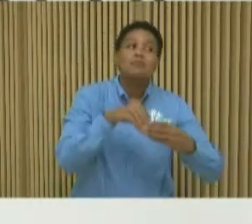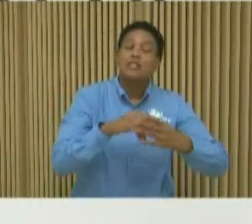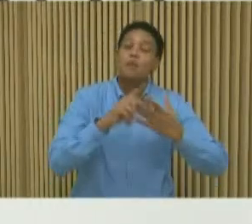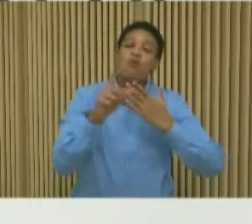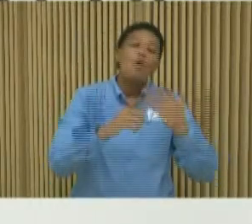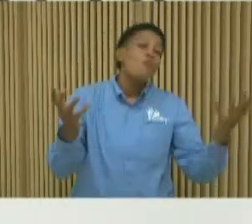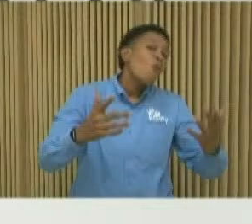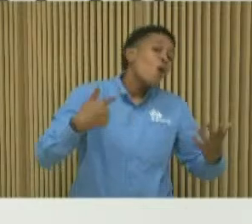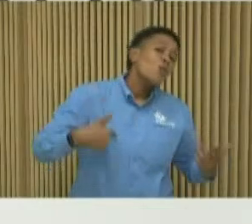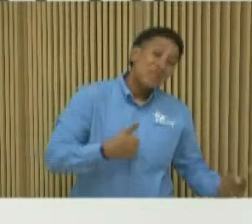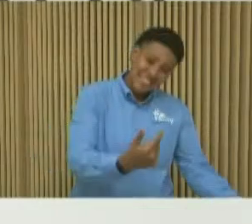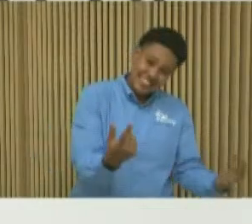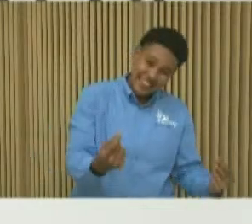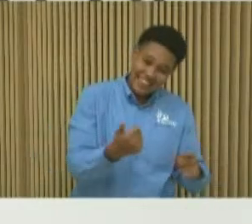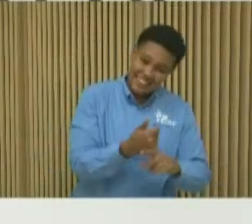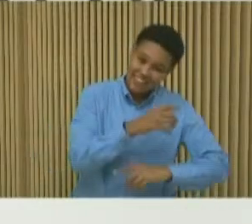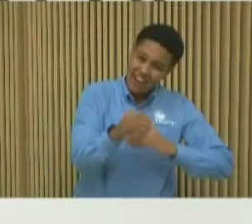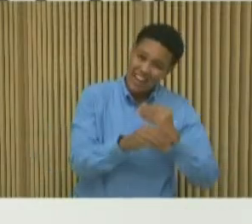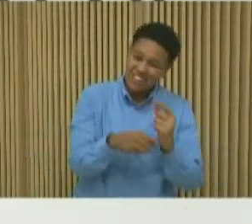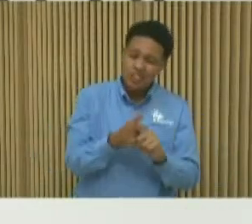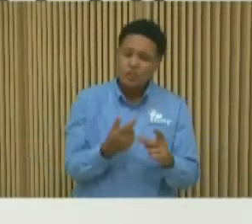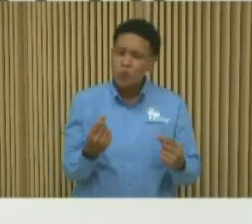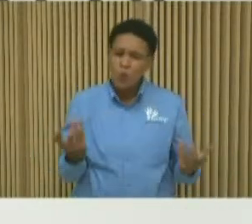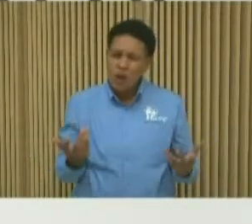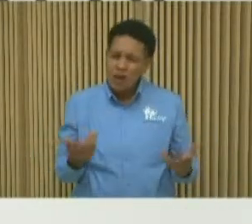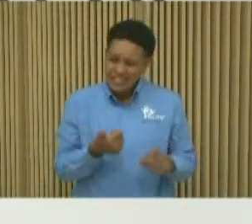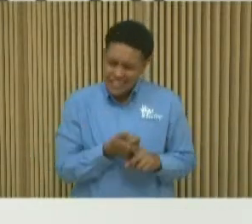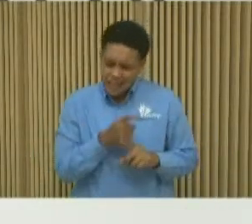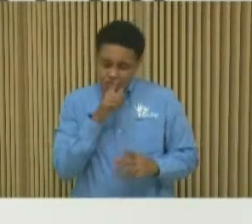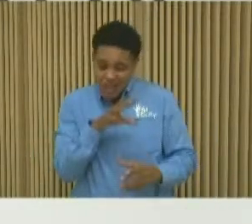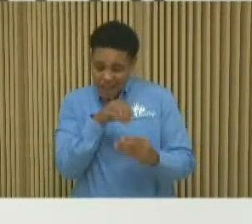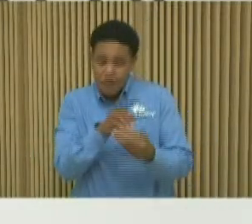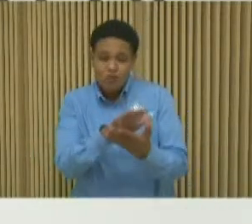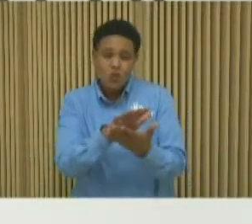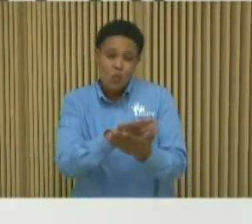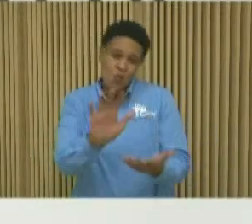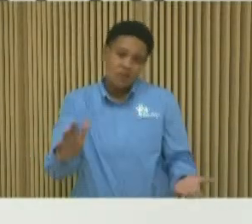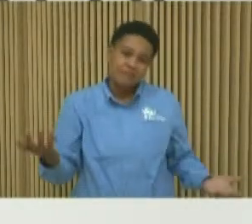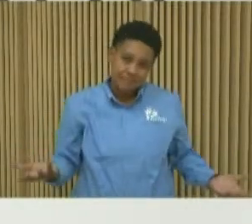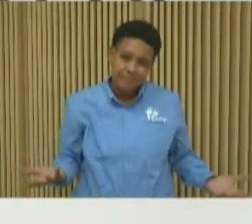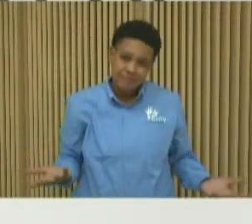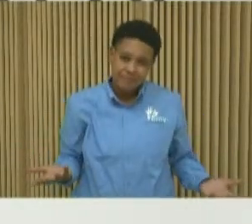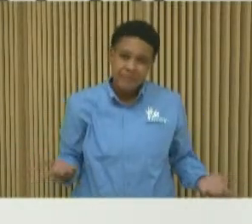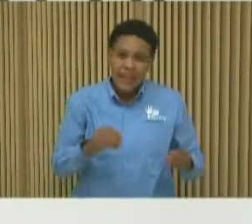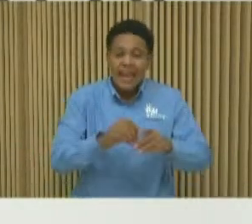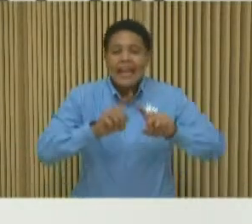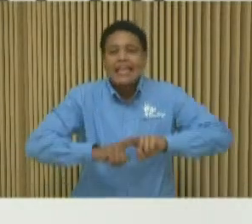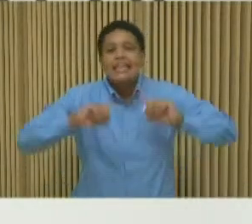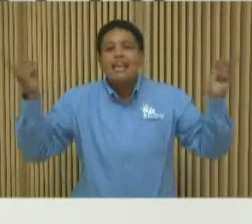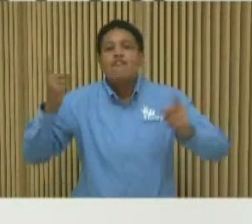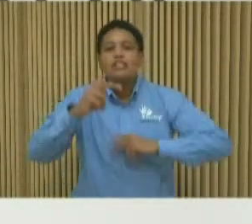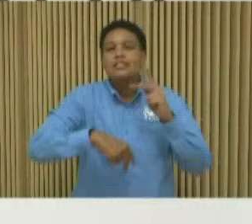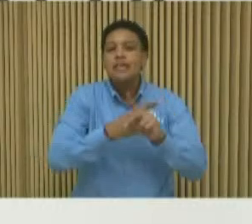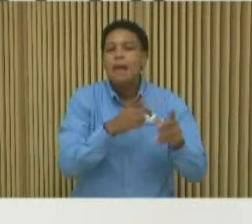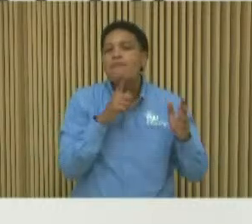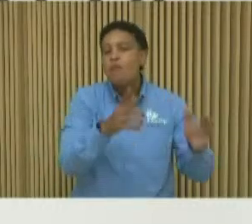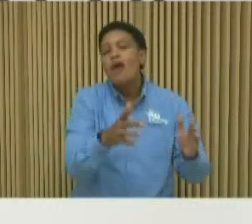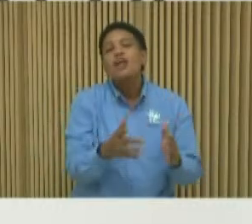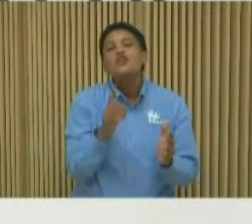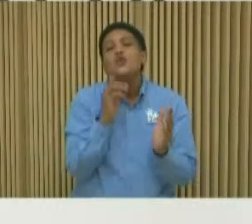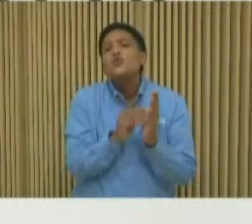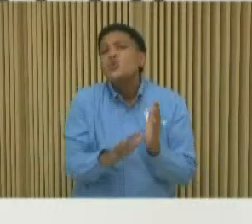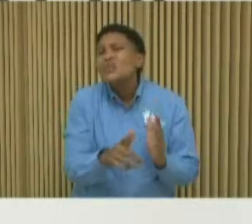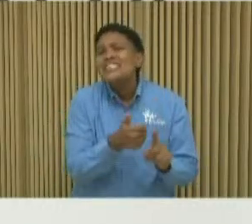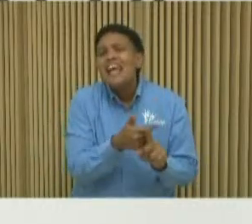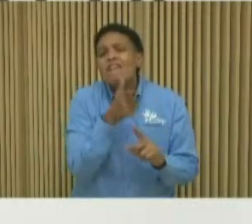What we did was also to involve the schools in a different kind of way. So students